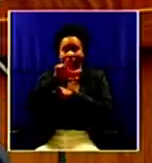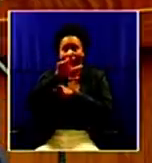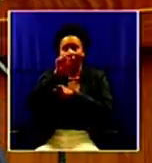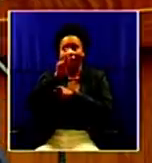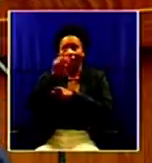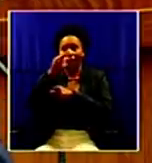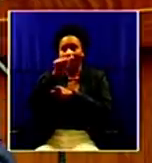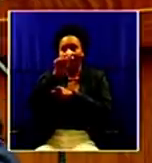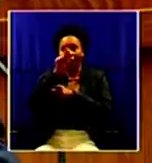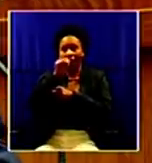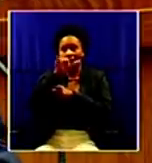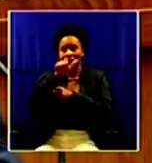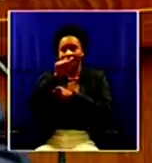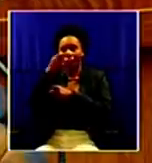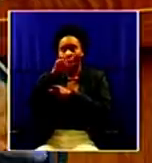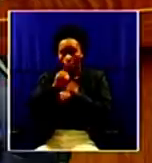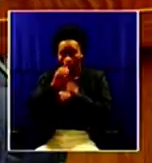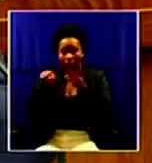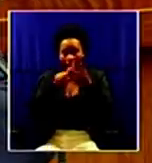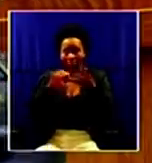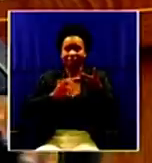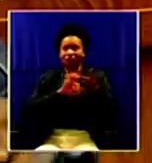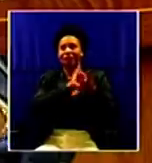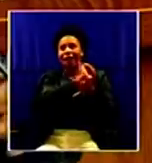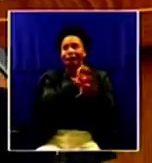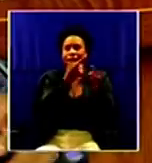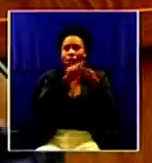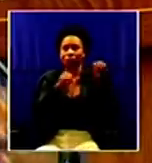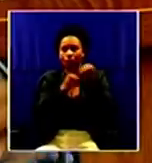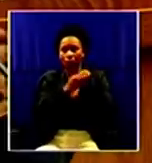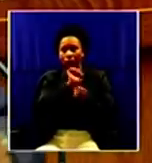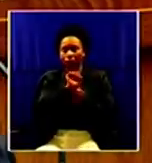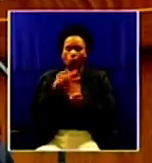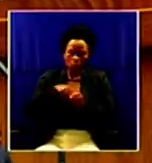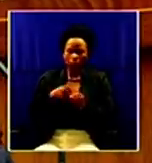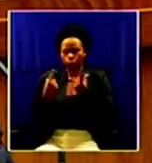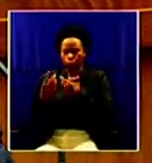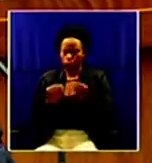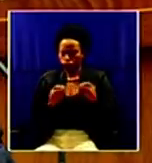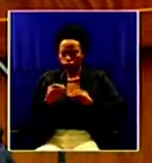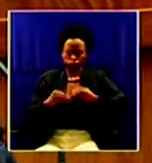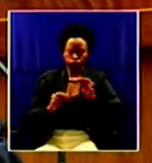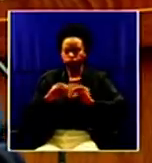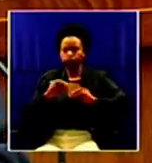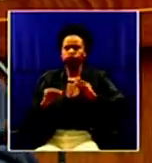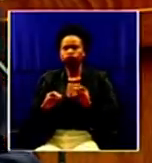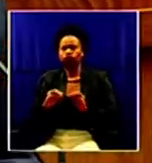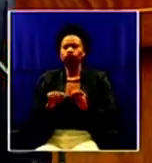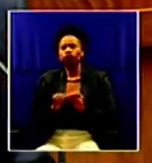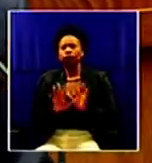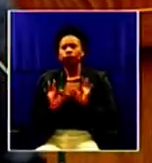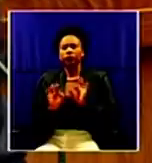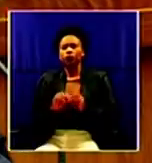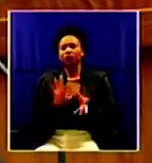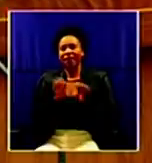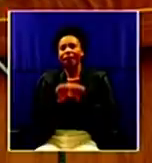for their support. We normally do modeling together and we you know, it's wonderful. I